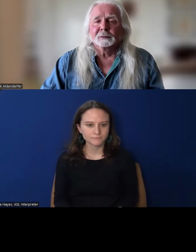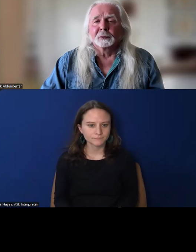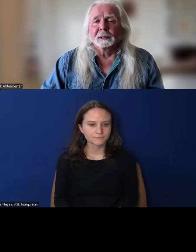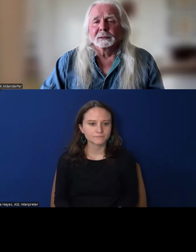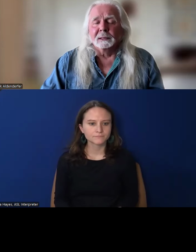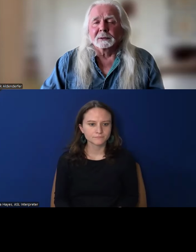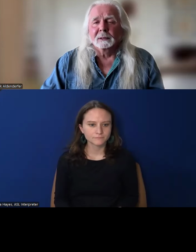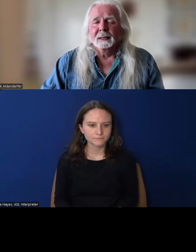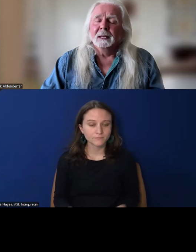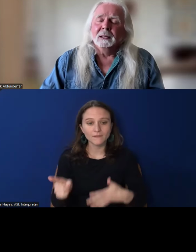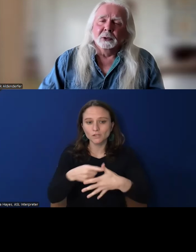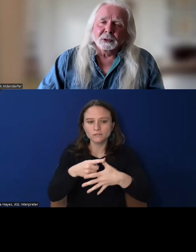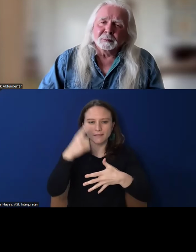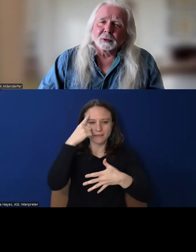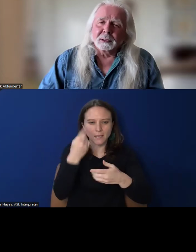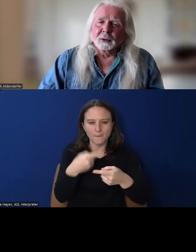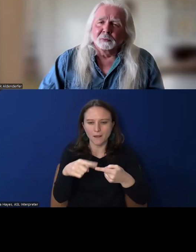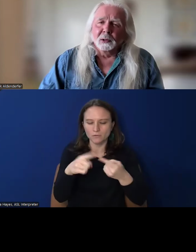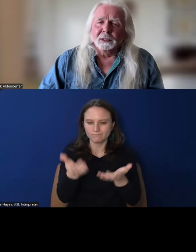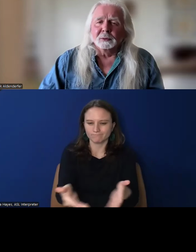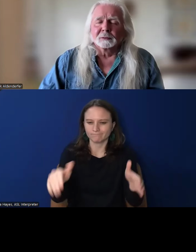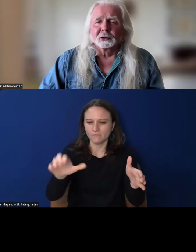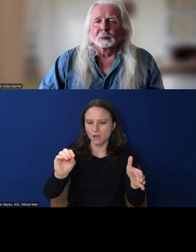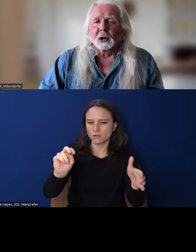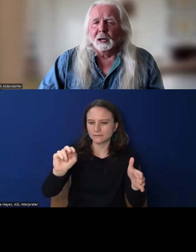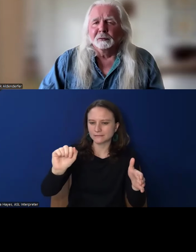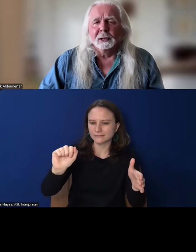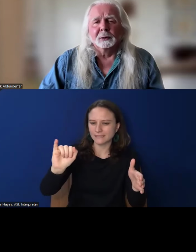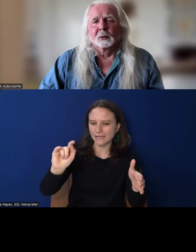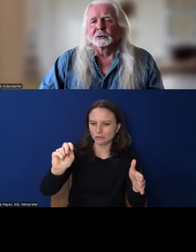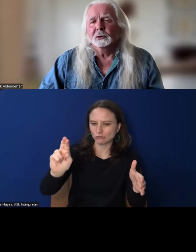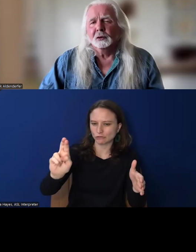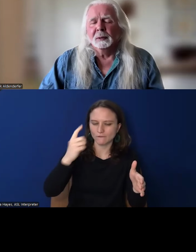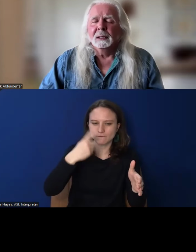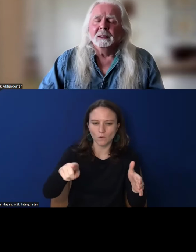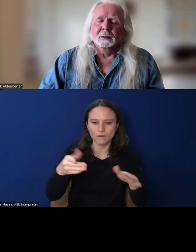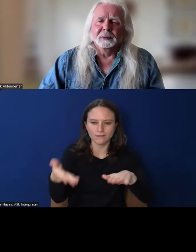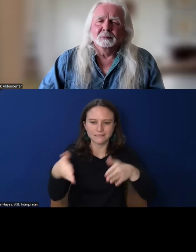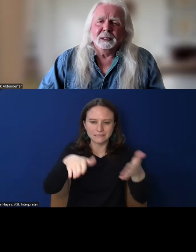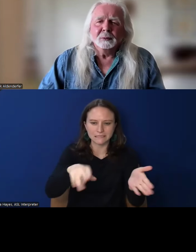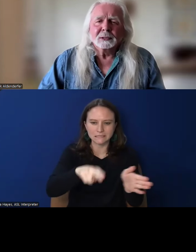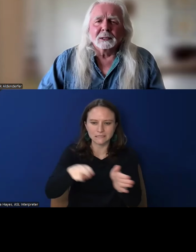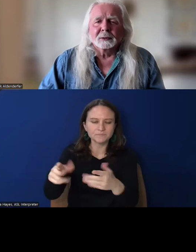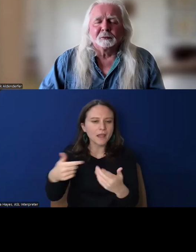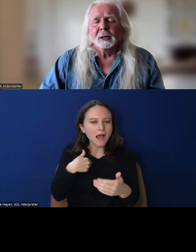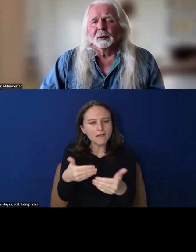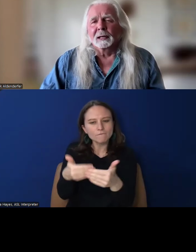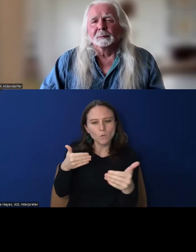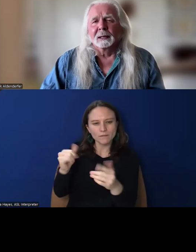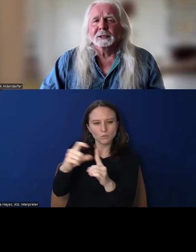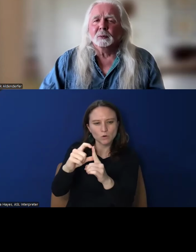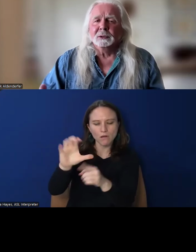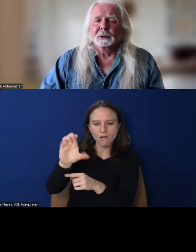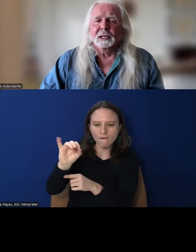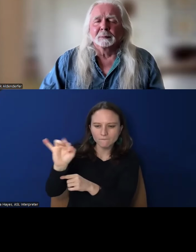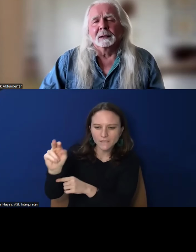containers for the deceased. Notice I'm trying to avoid the use of a term coffin or tomb. We use those frequently, but